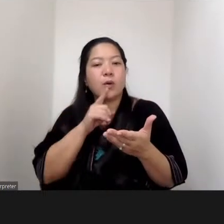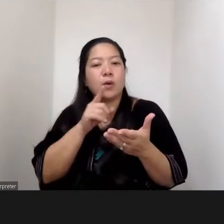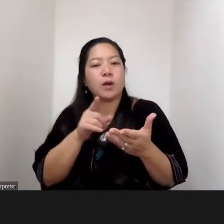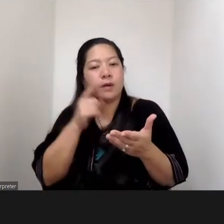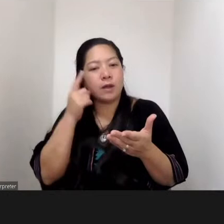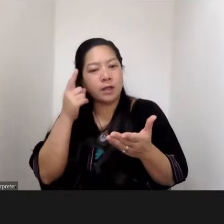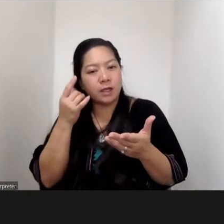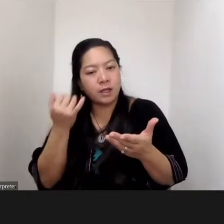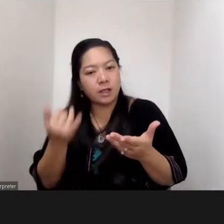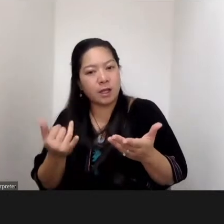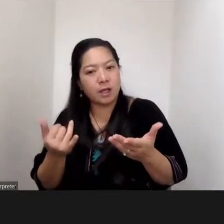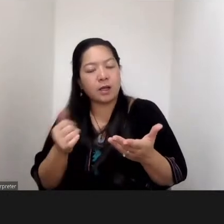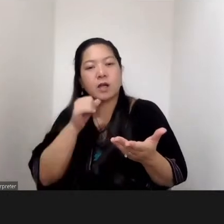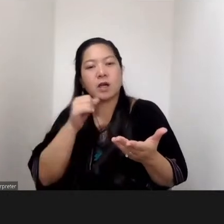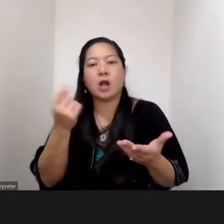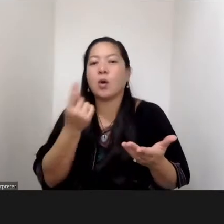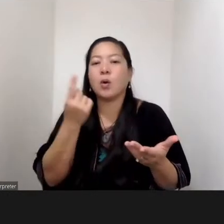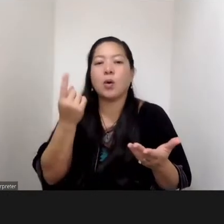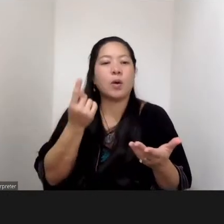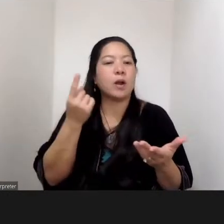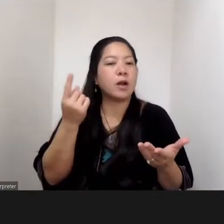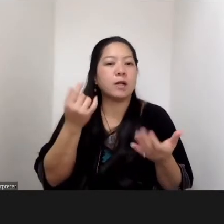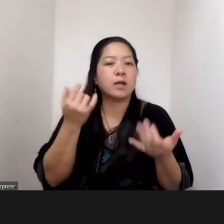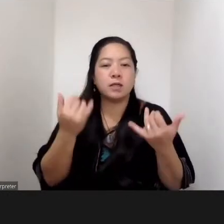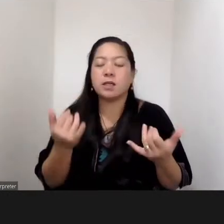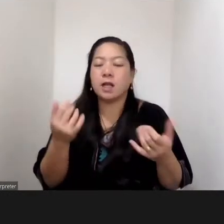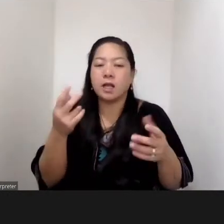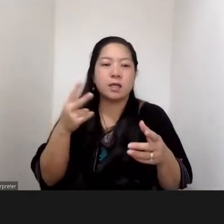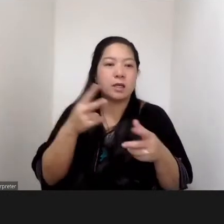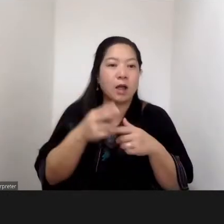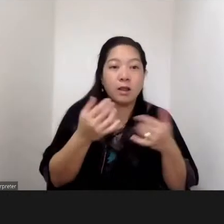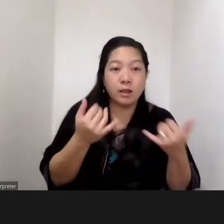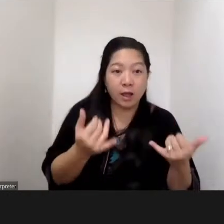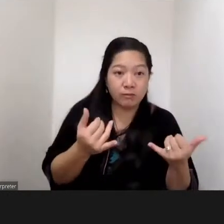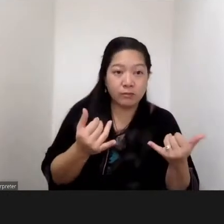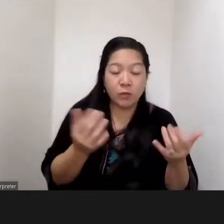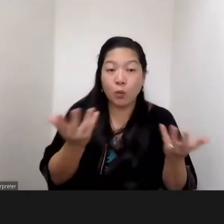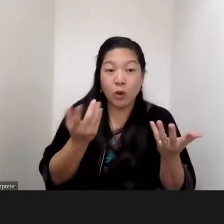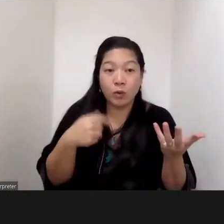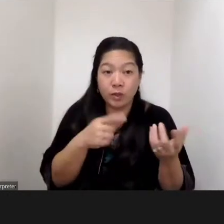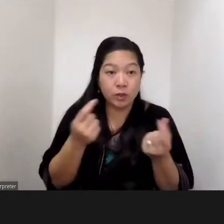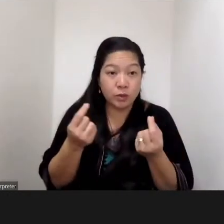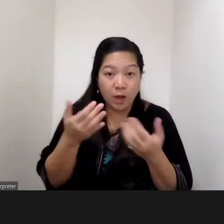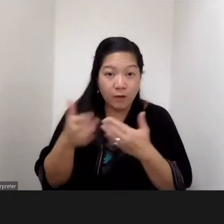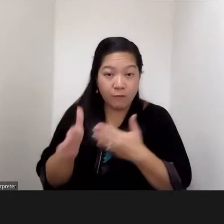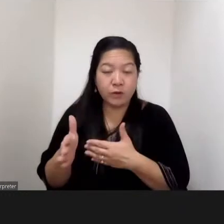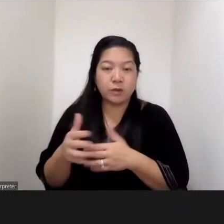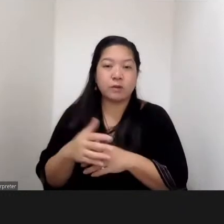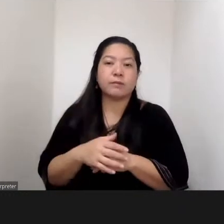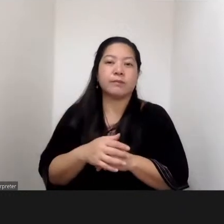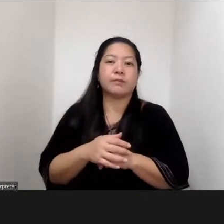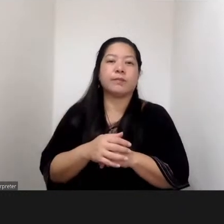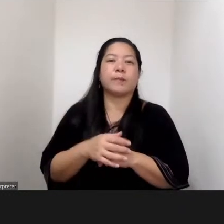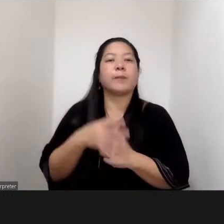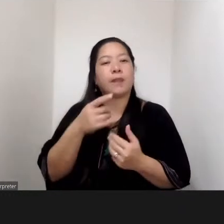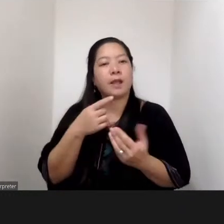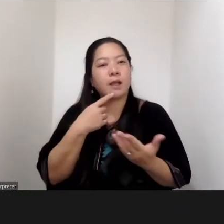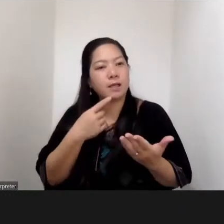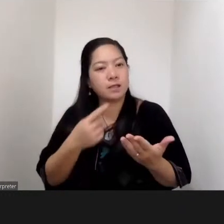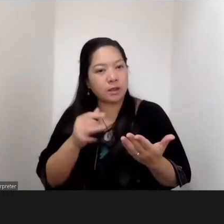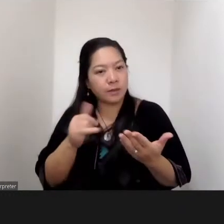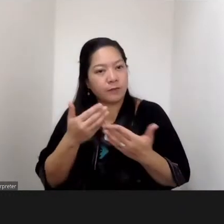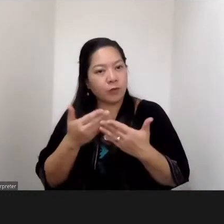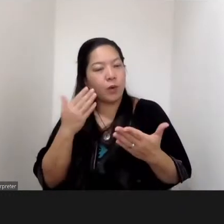terms of not just today, cut it off, and then what do we do? You know, and like I said, are